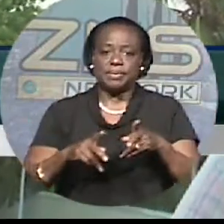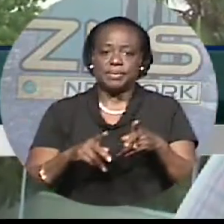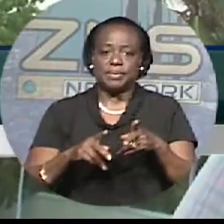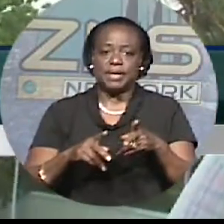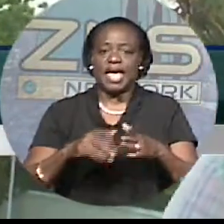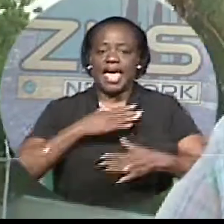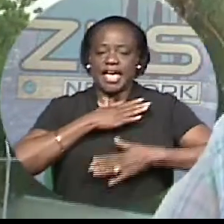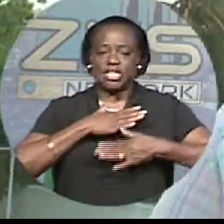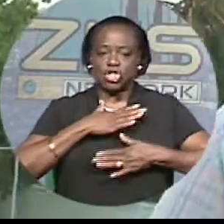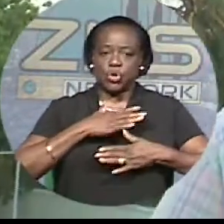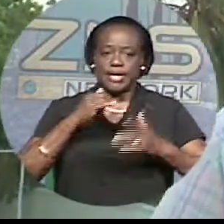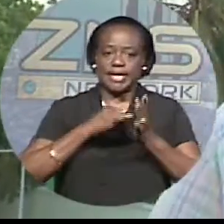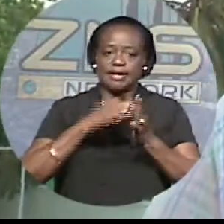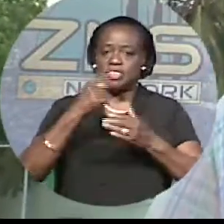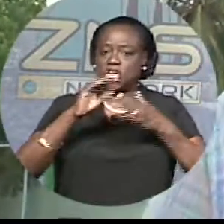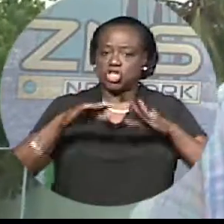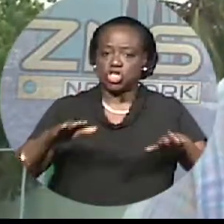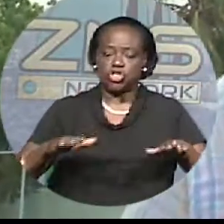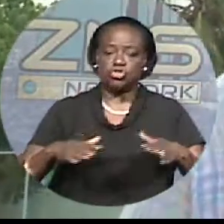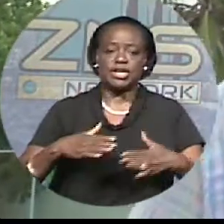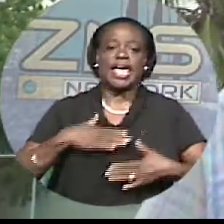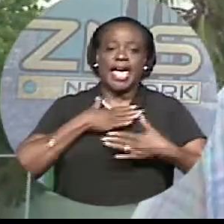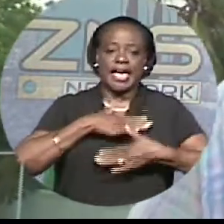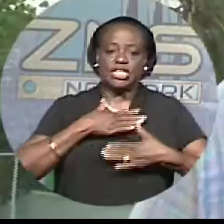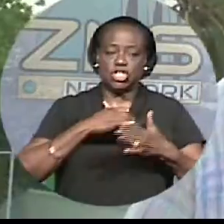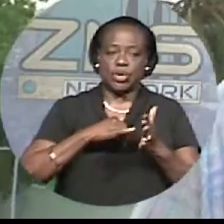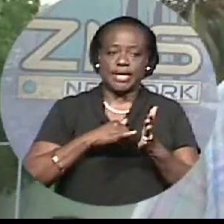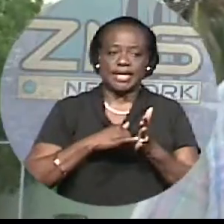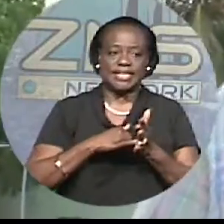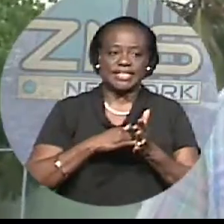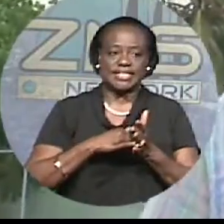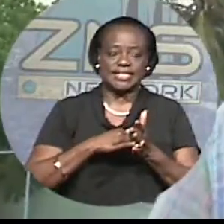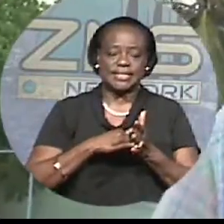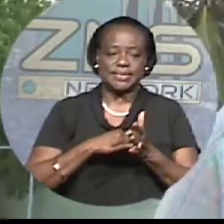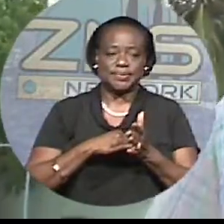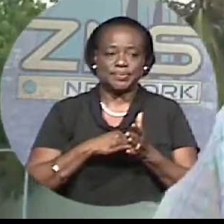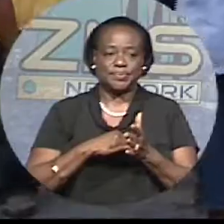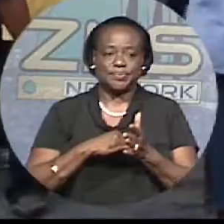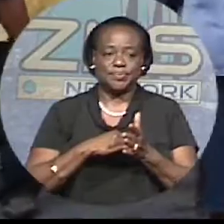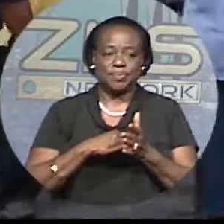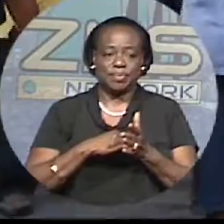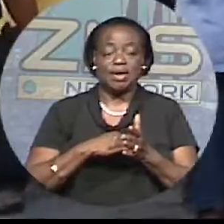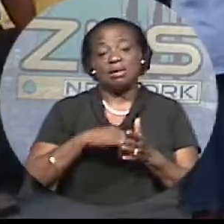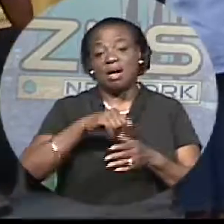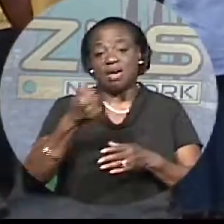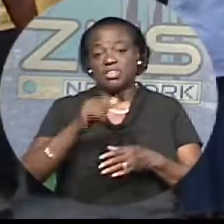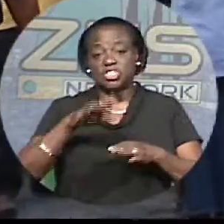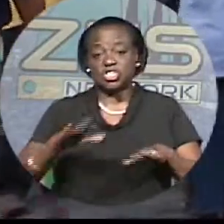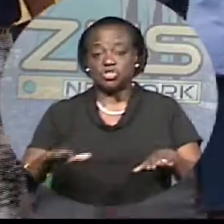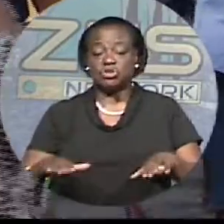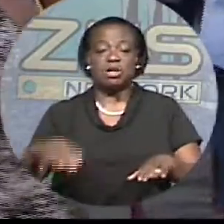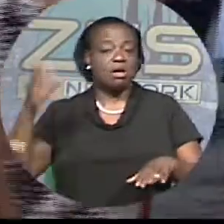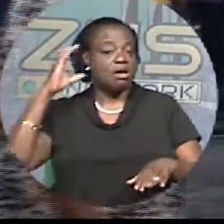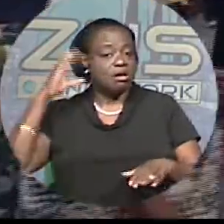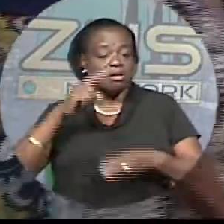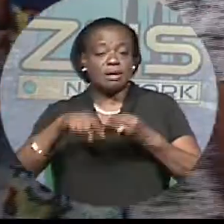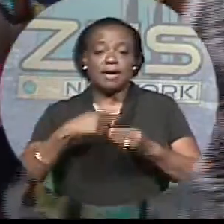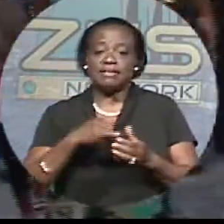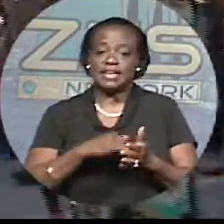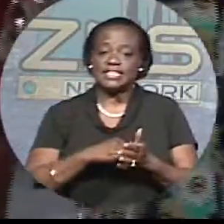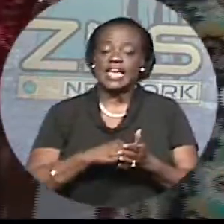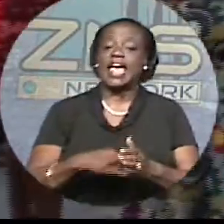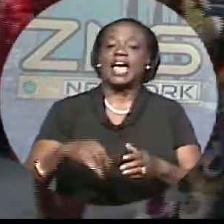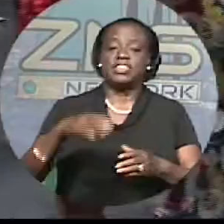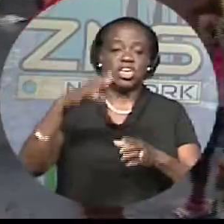for, the underprivileged children and children who are not labeled underprivileged. They heard of the event on the radio and television.